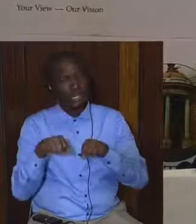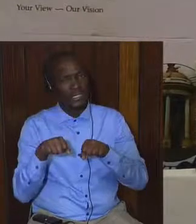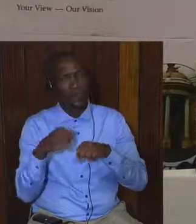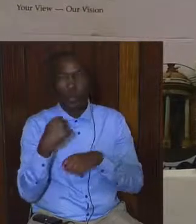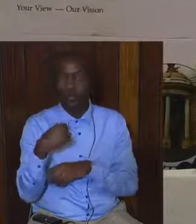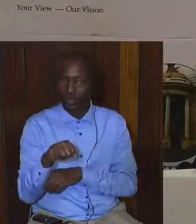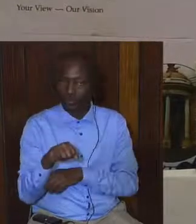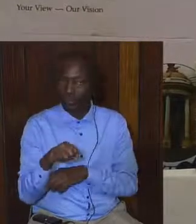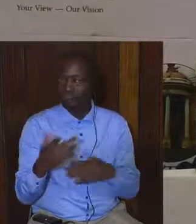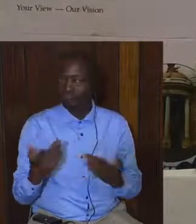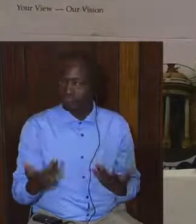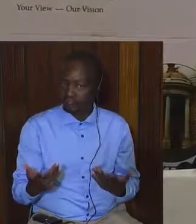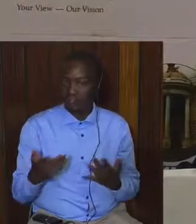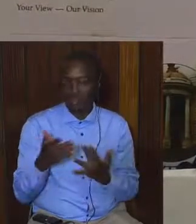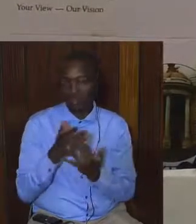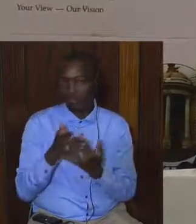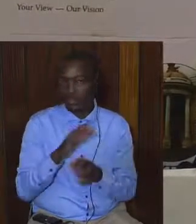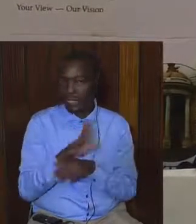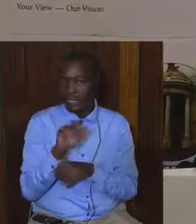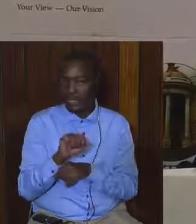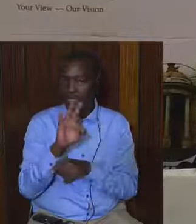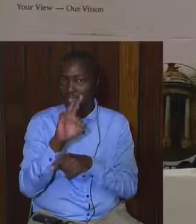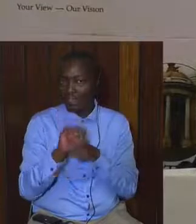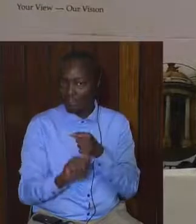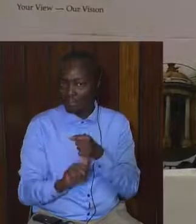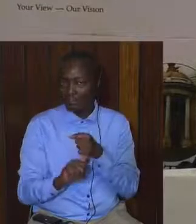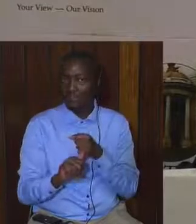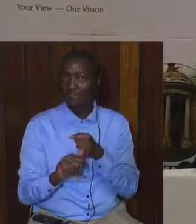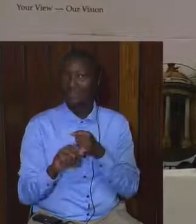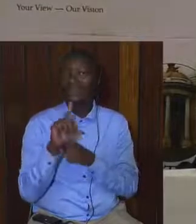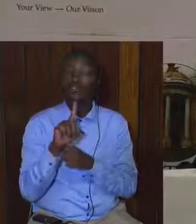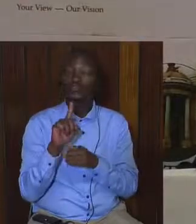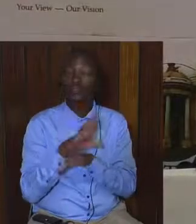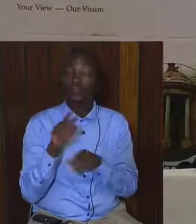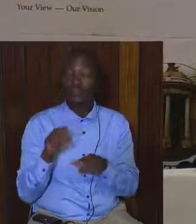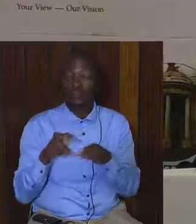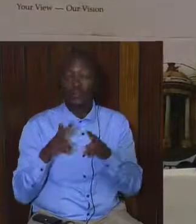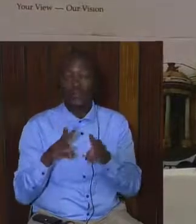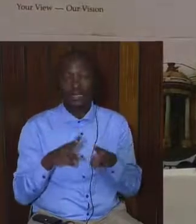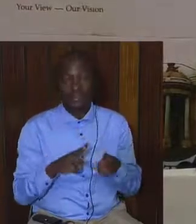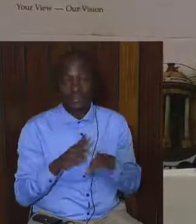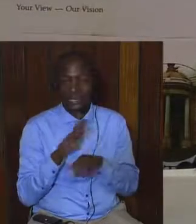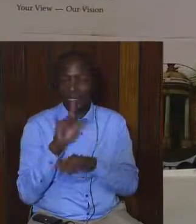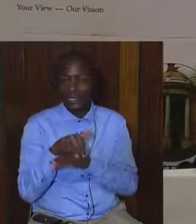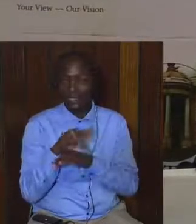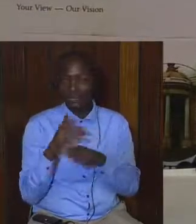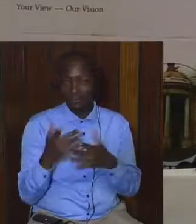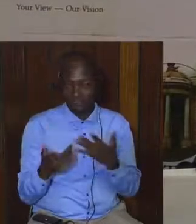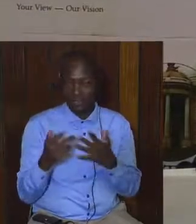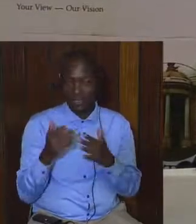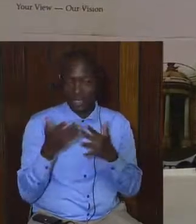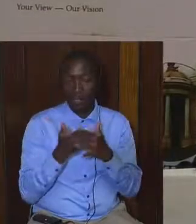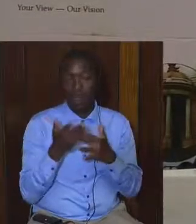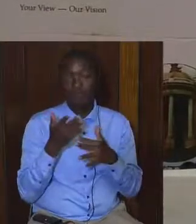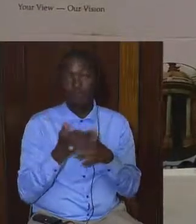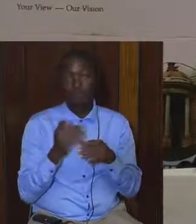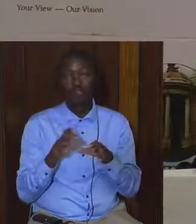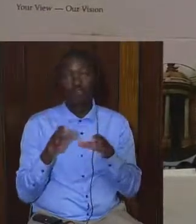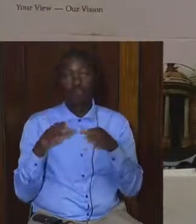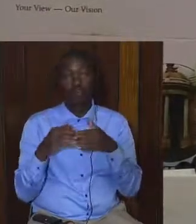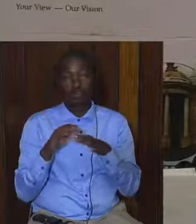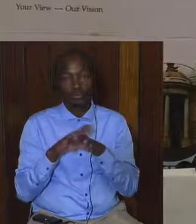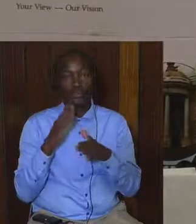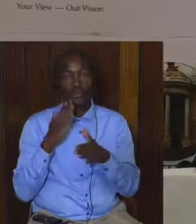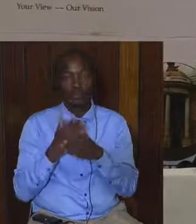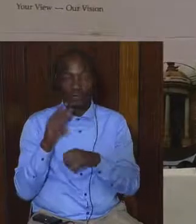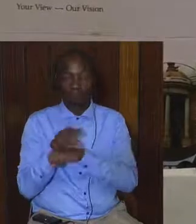set to achieve during that particular quarter? It's one of the mechanisms that portfolio committees perform